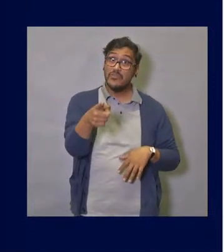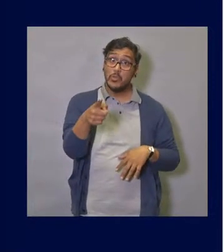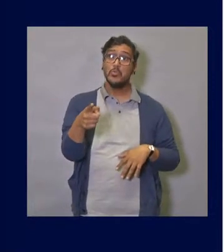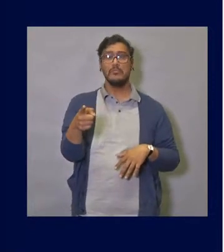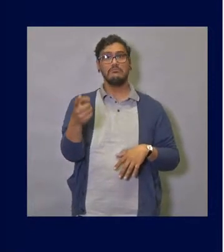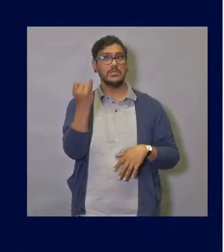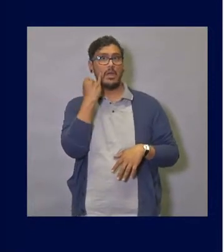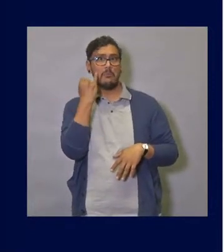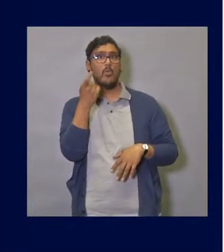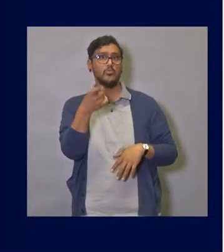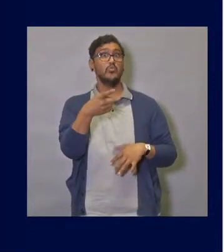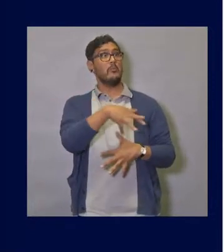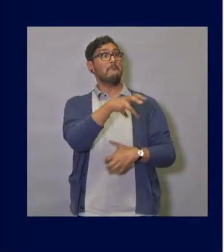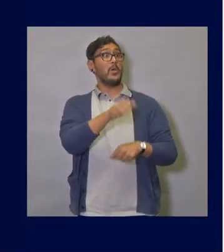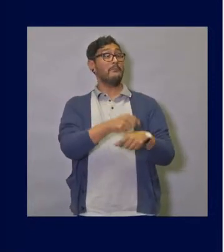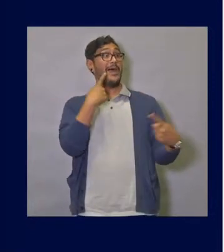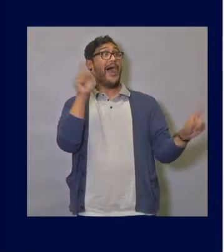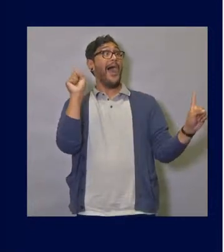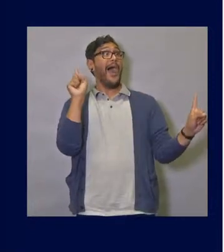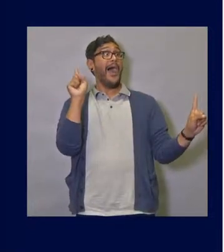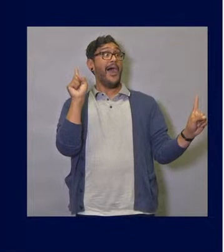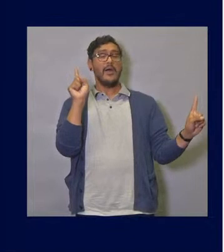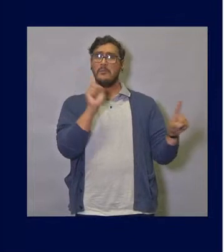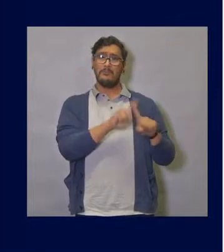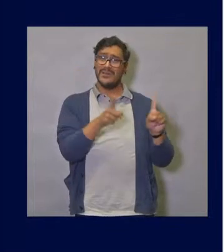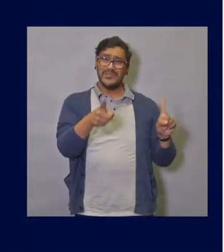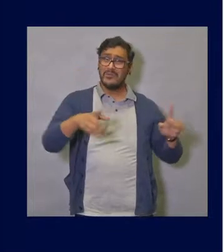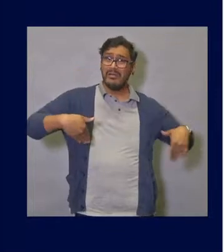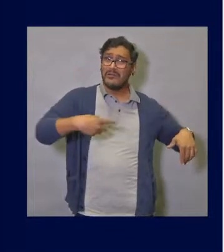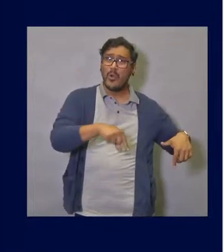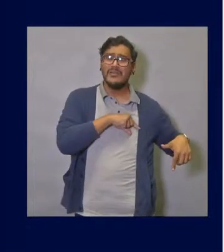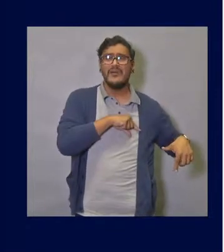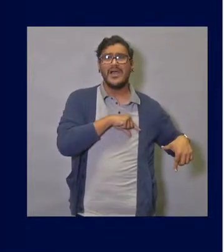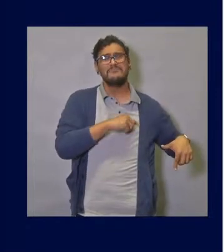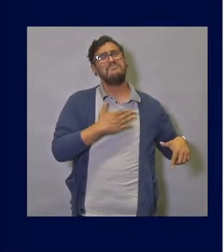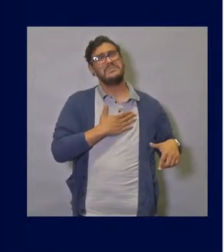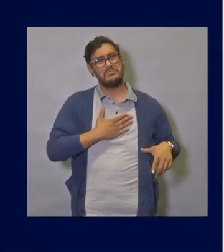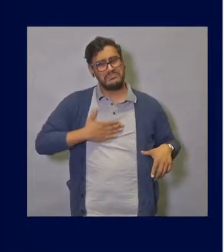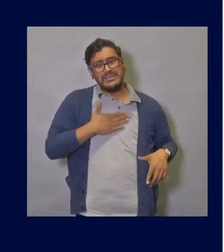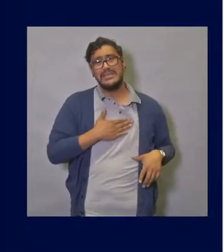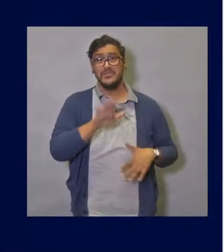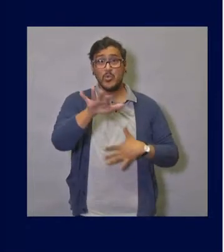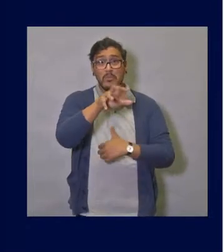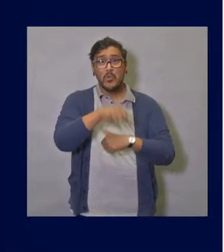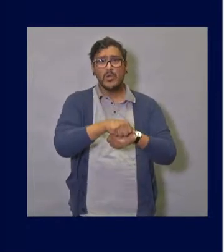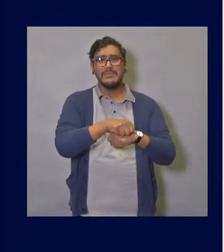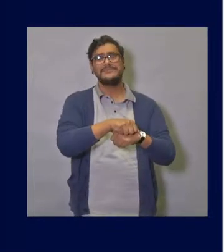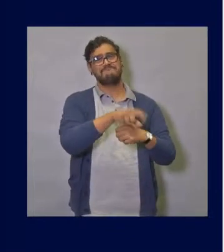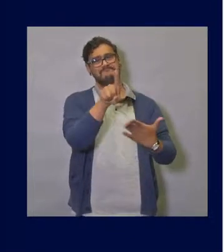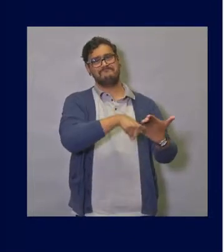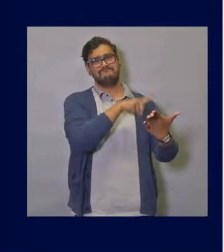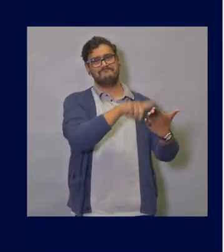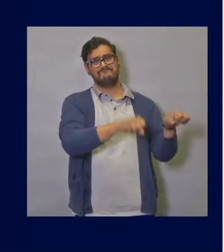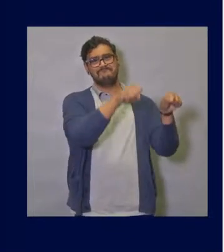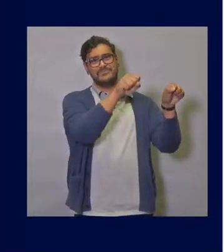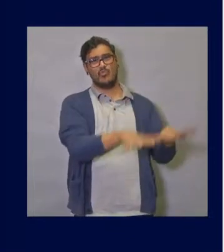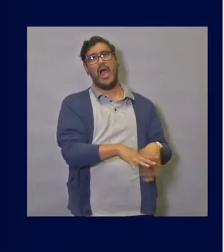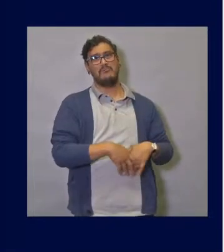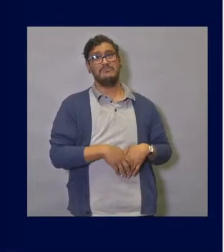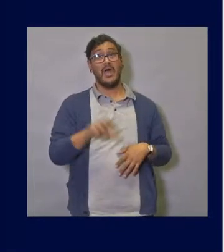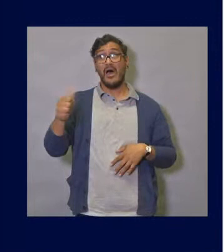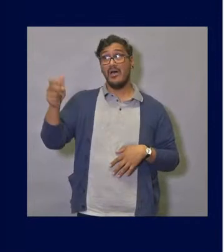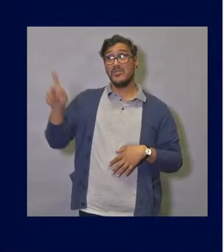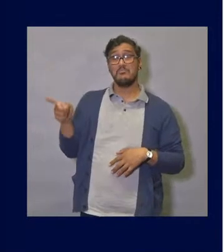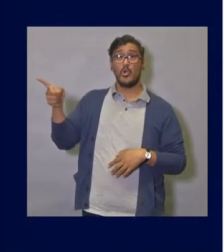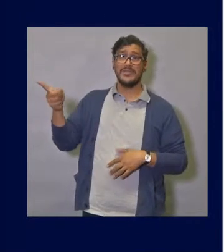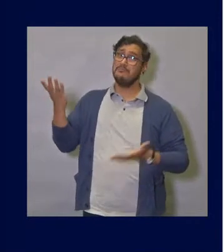groups, please cancel your appointment. Don't take away an appointment from an eligible worker, and please don't